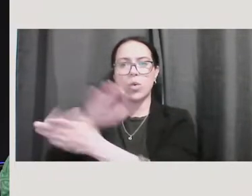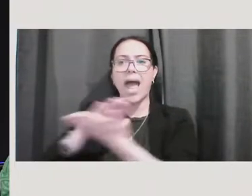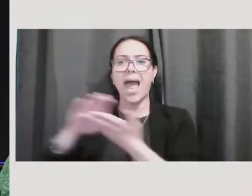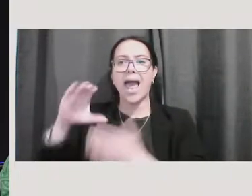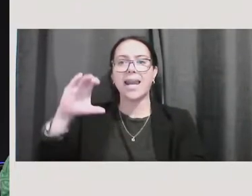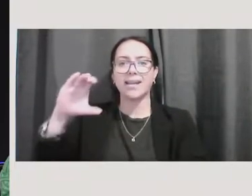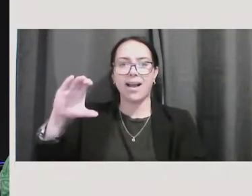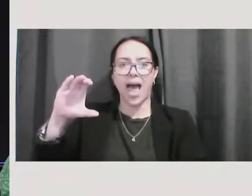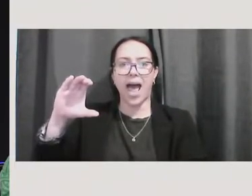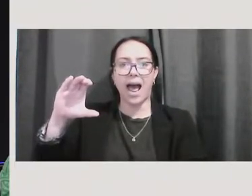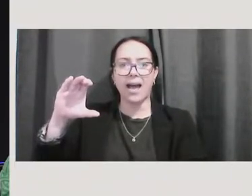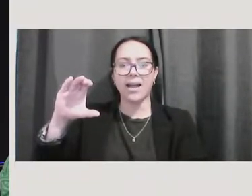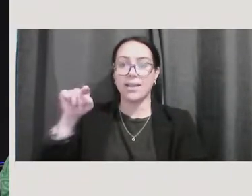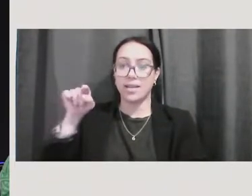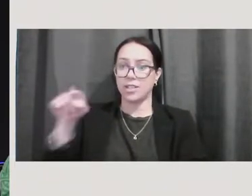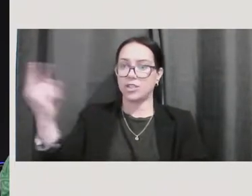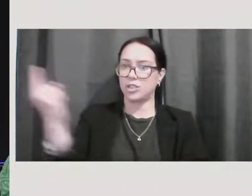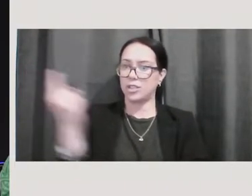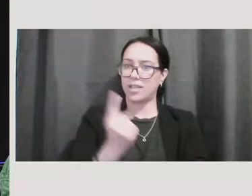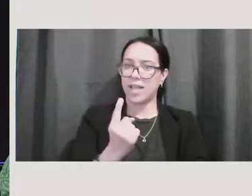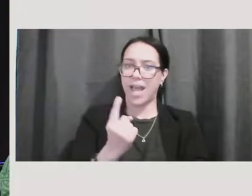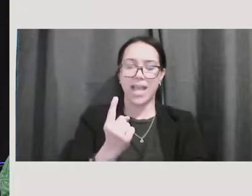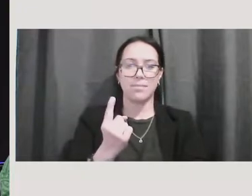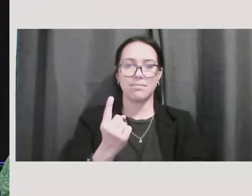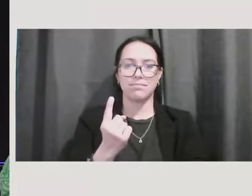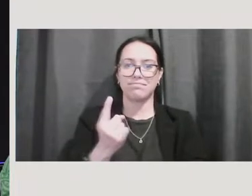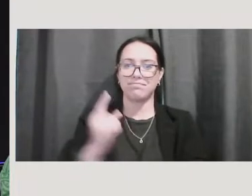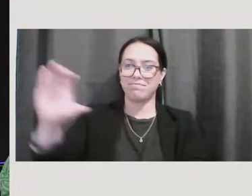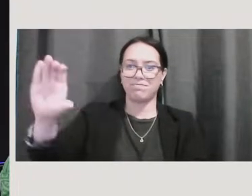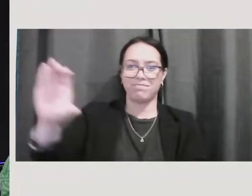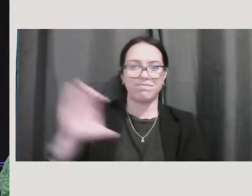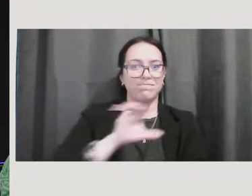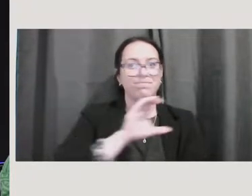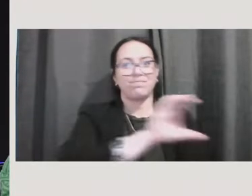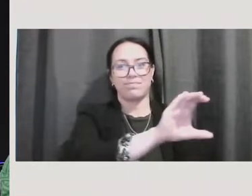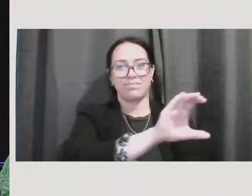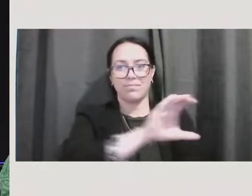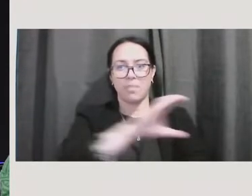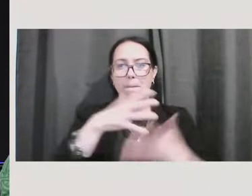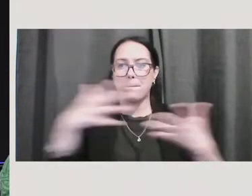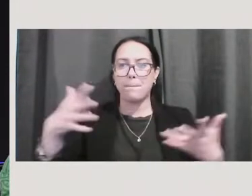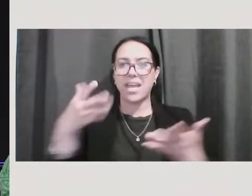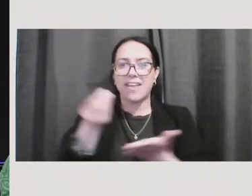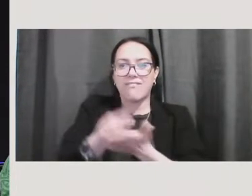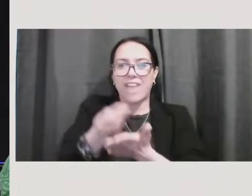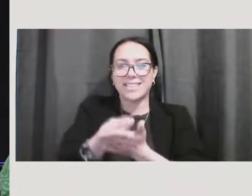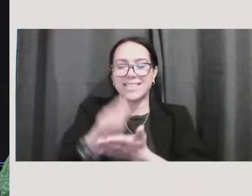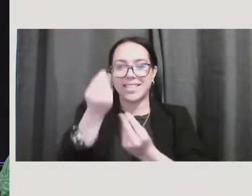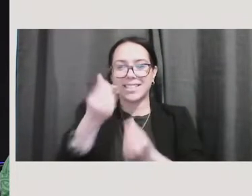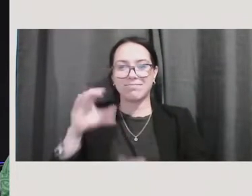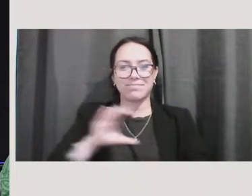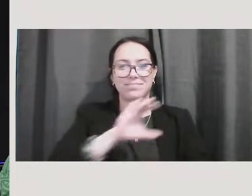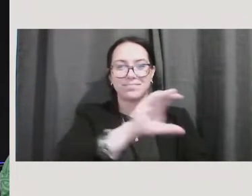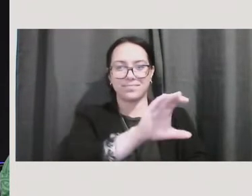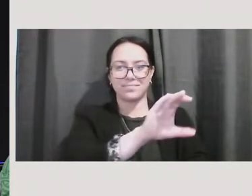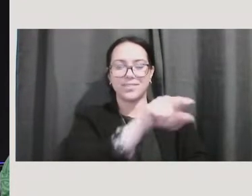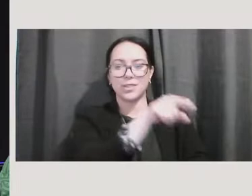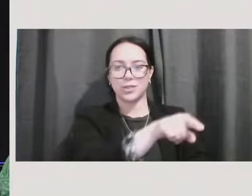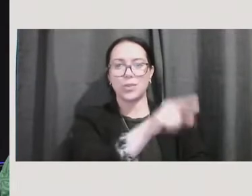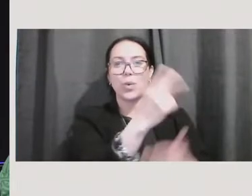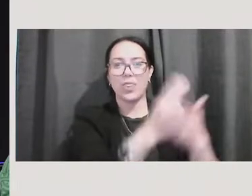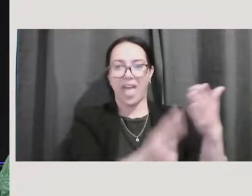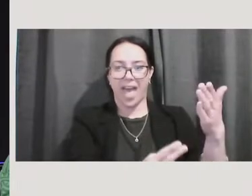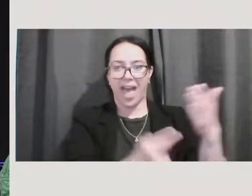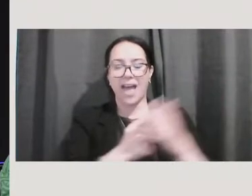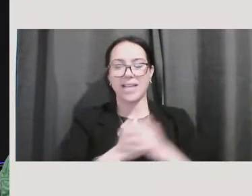and Heritage she came along and put big funding into the Arts I also wanted to honor ministers like